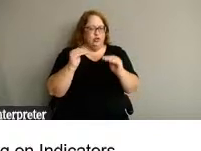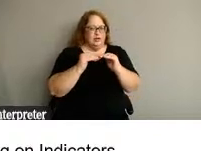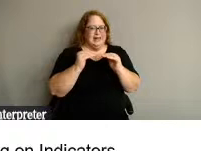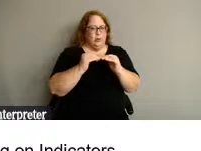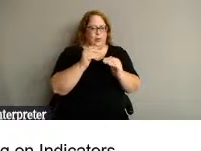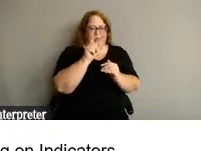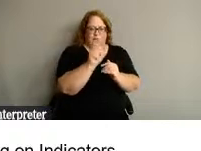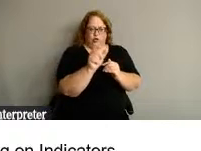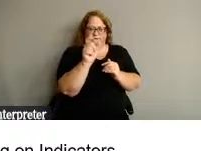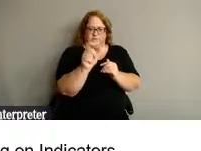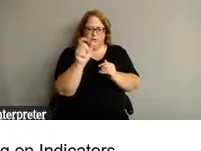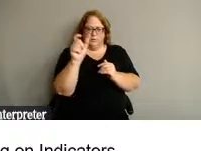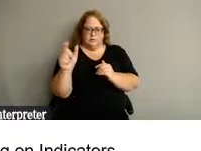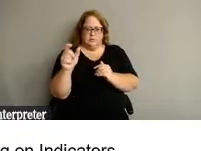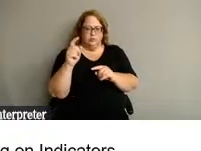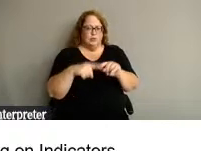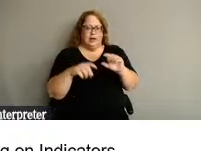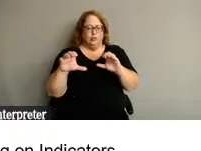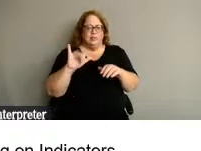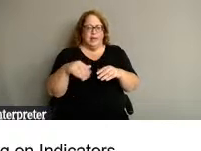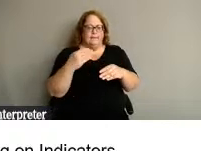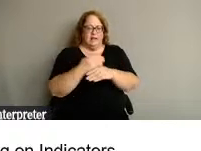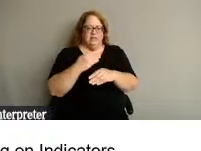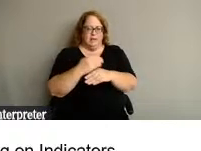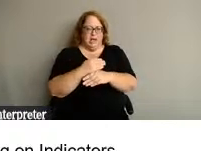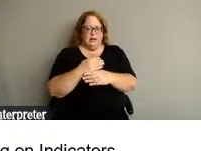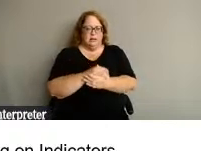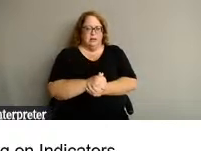can't do that mathematically.